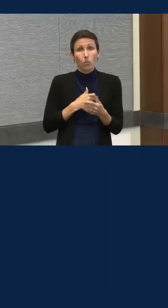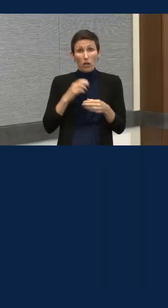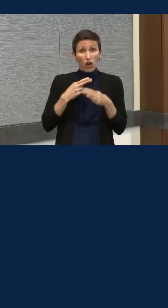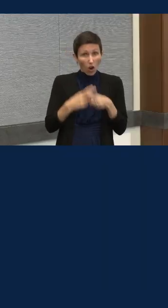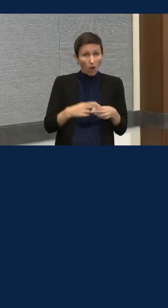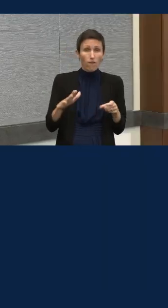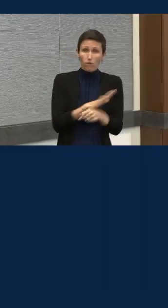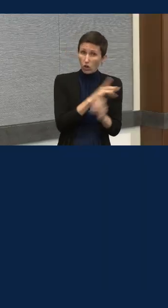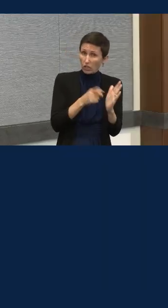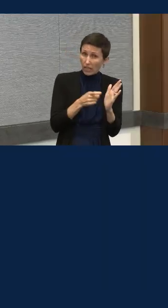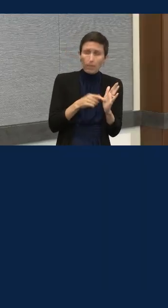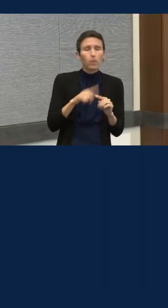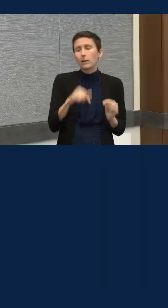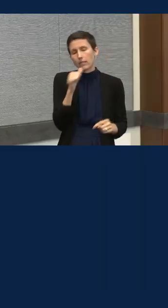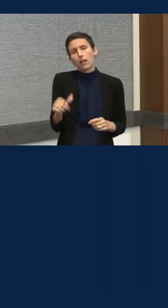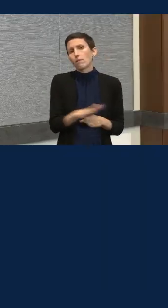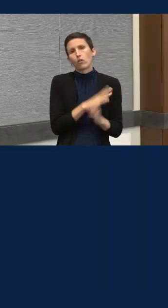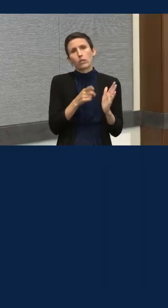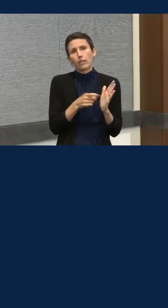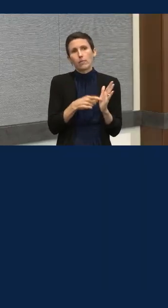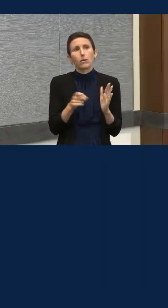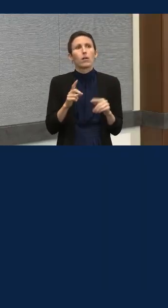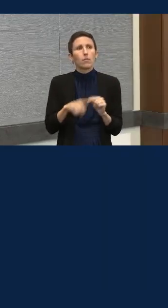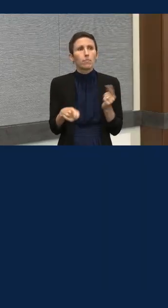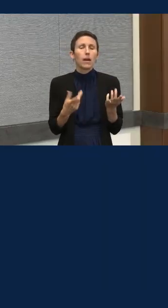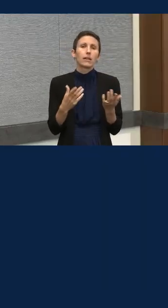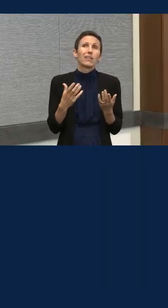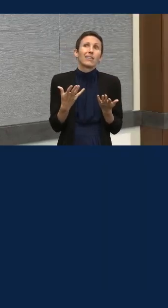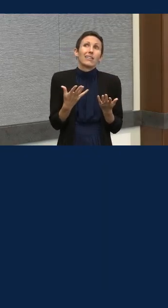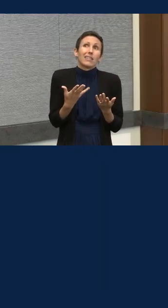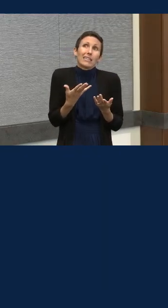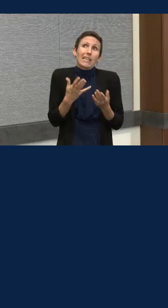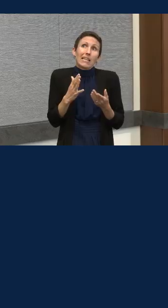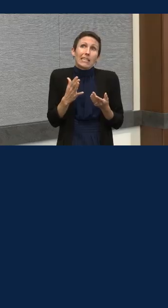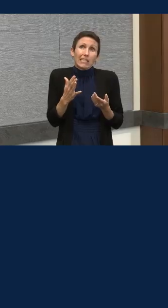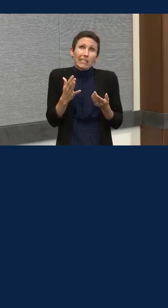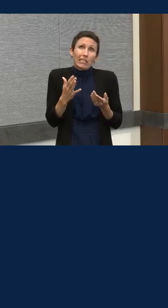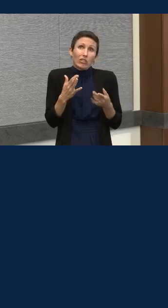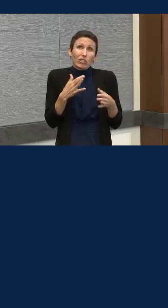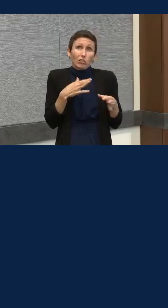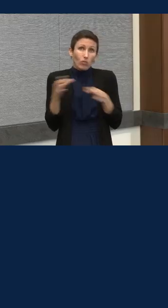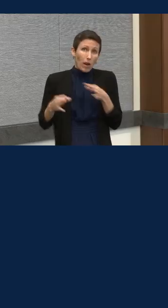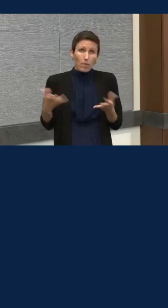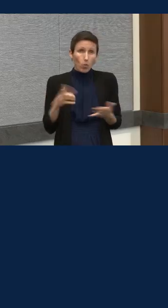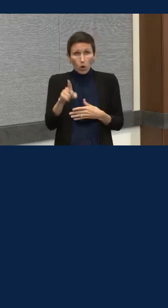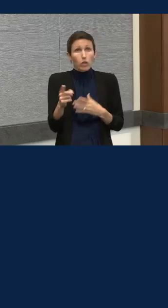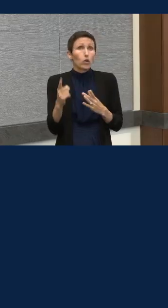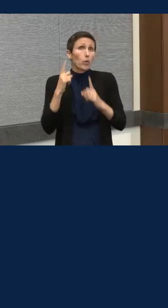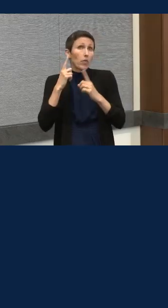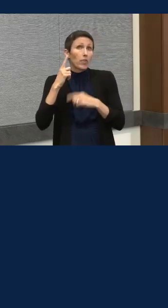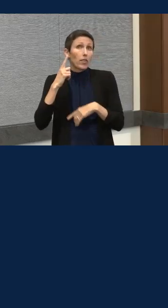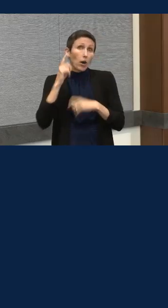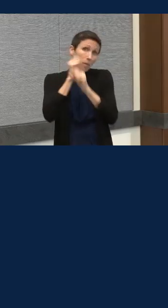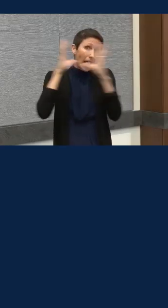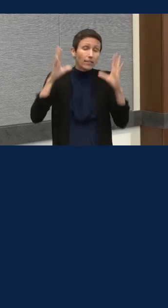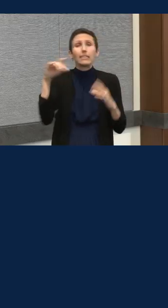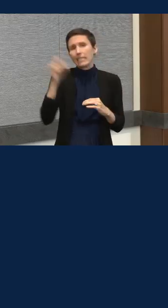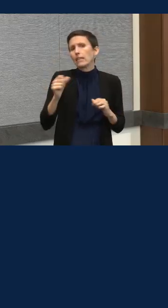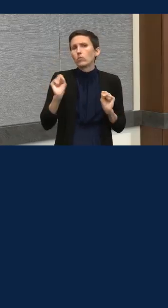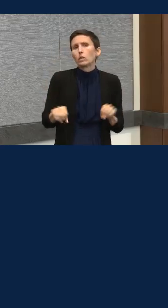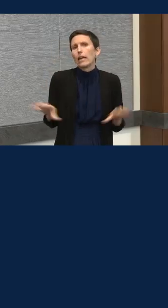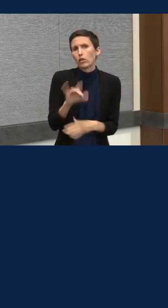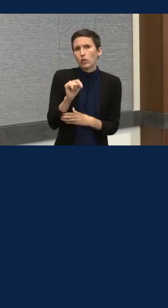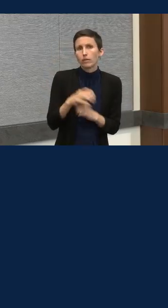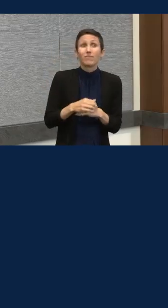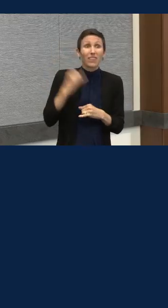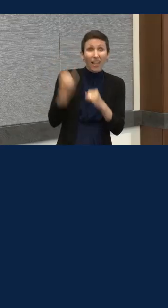fully sampled. But to the extent you're willing to make that approximation, yes, we can do what you described. But it's never perfect because of the dynamics.